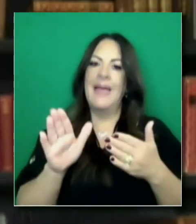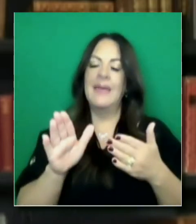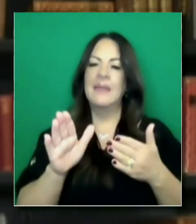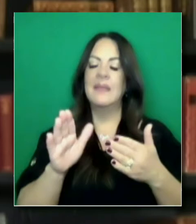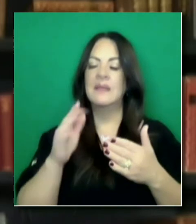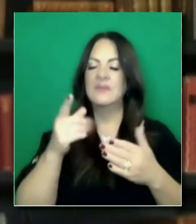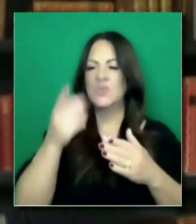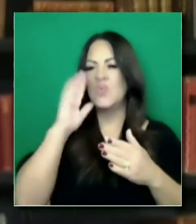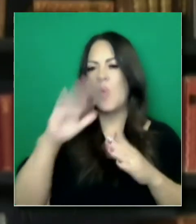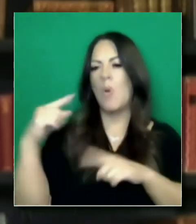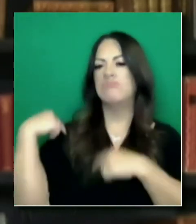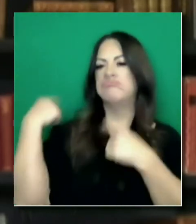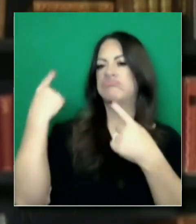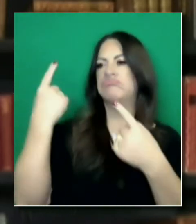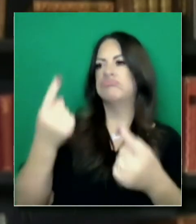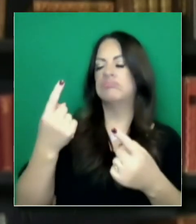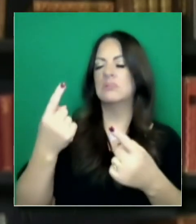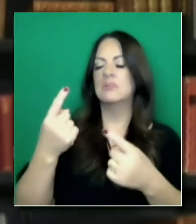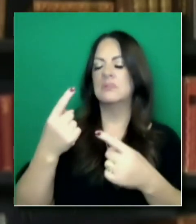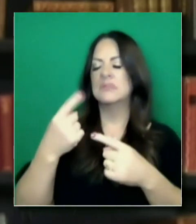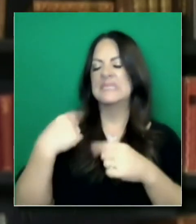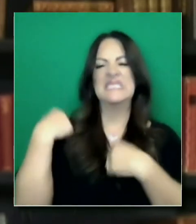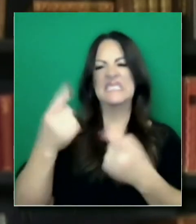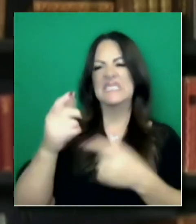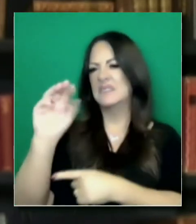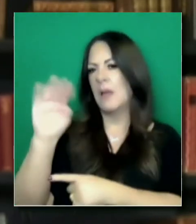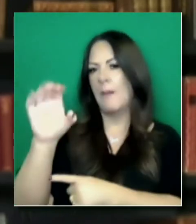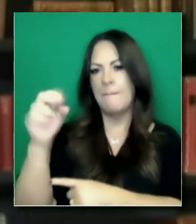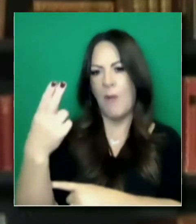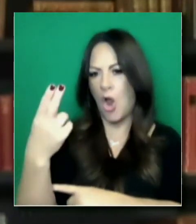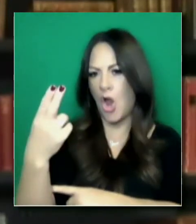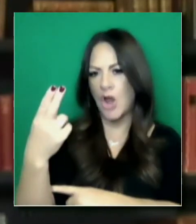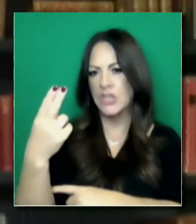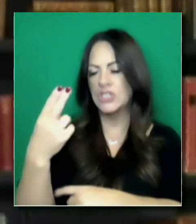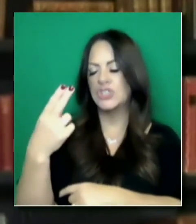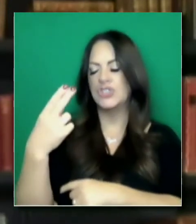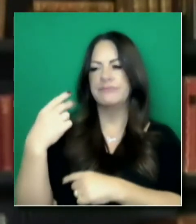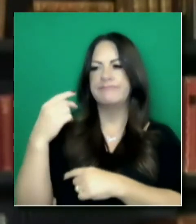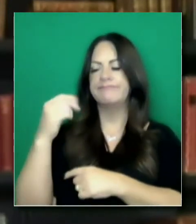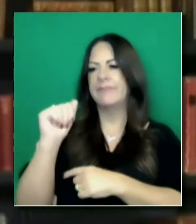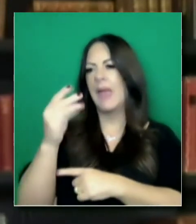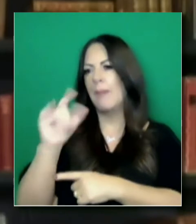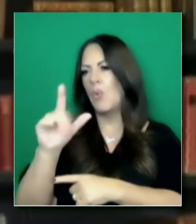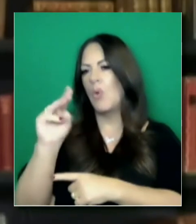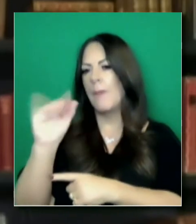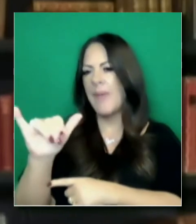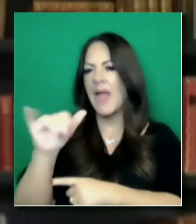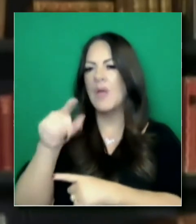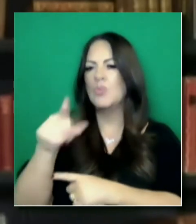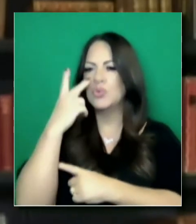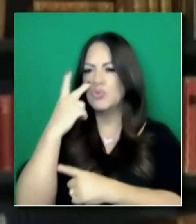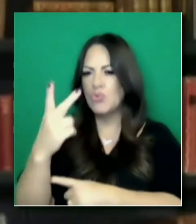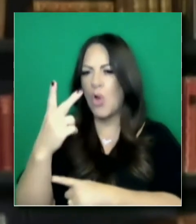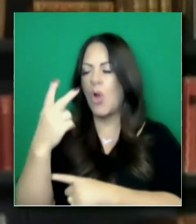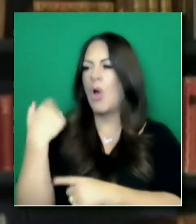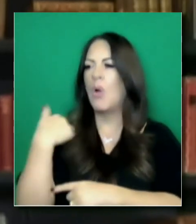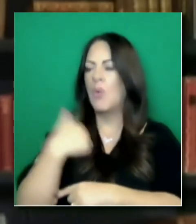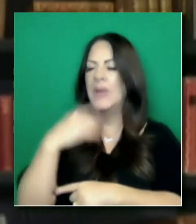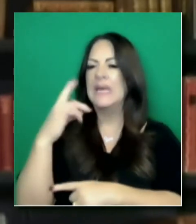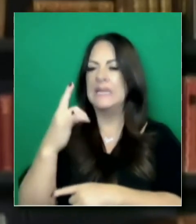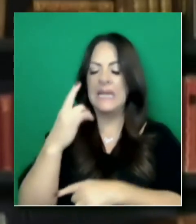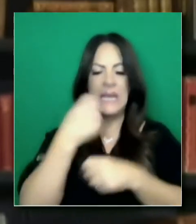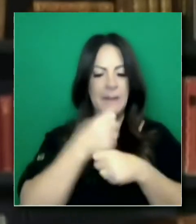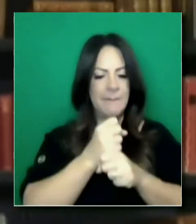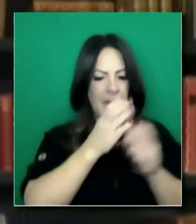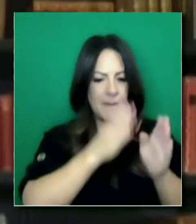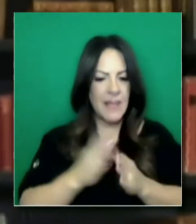months, you've seen, going back at the beginning of this pandemic, in early March, April, May, you saw some of the plans that we put out as it